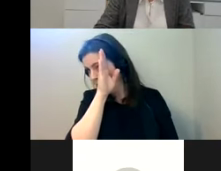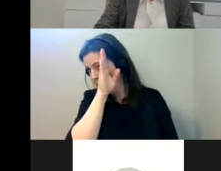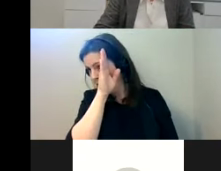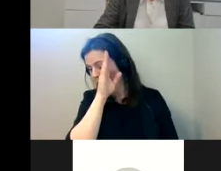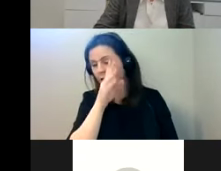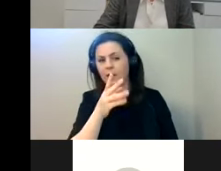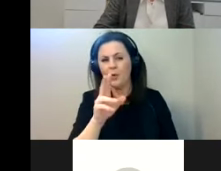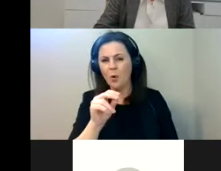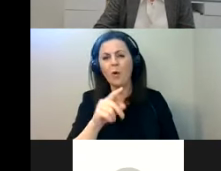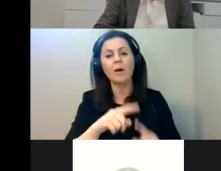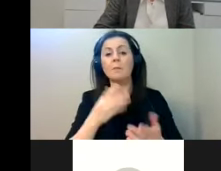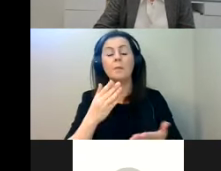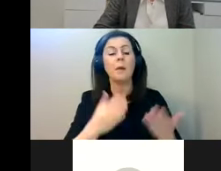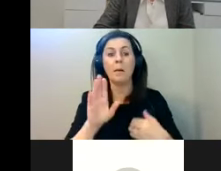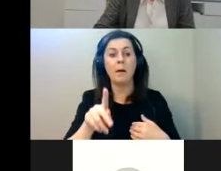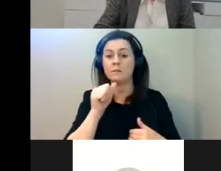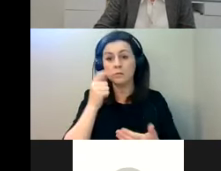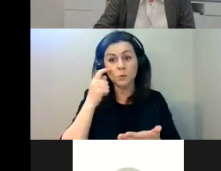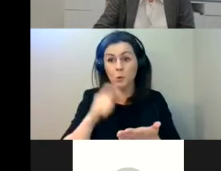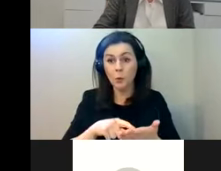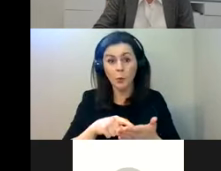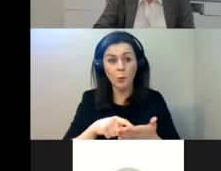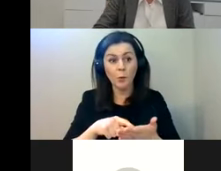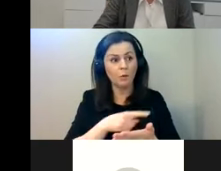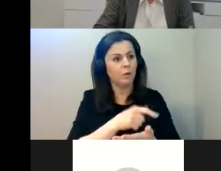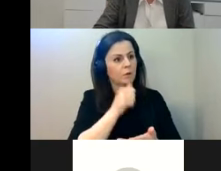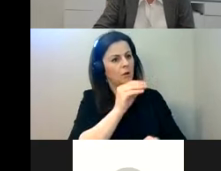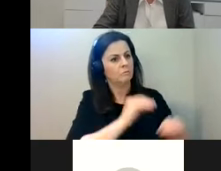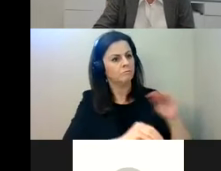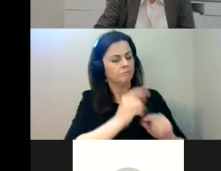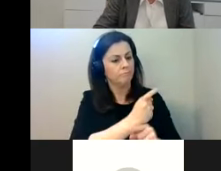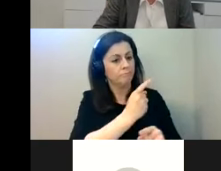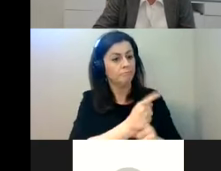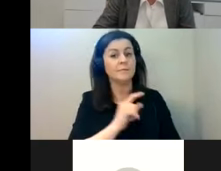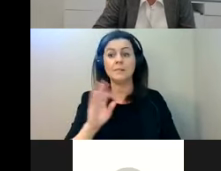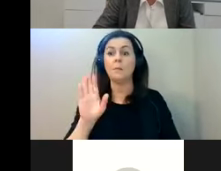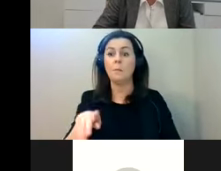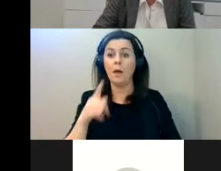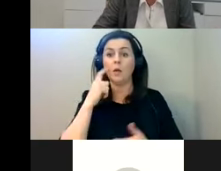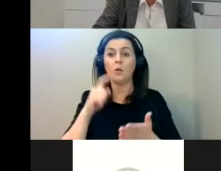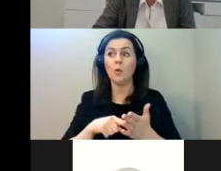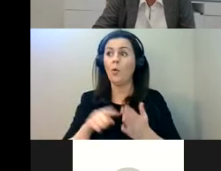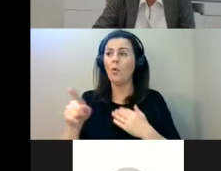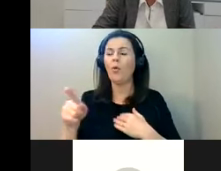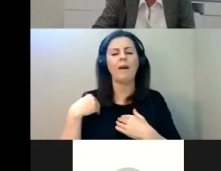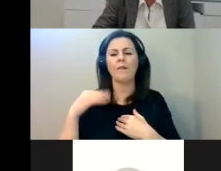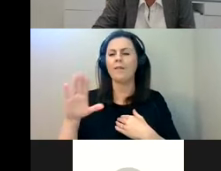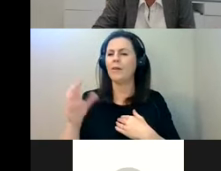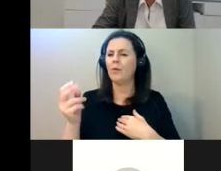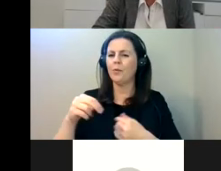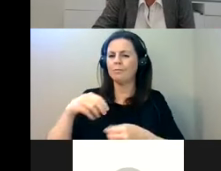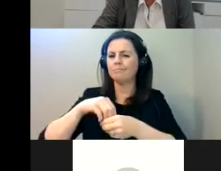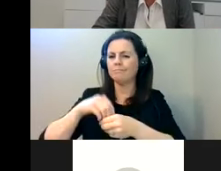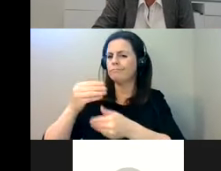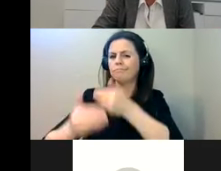notice. So if they notice, great, and they have their own internal guidelines that they've set up to deal